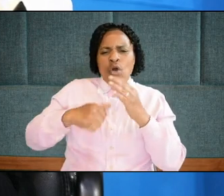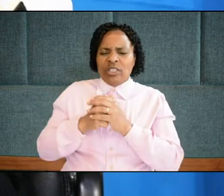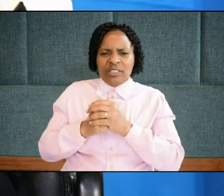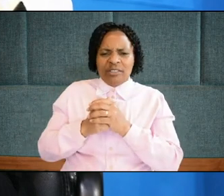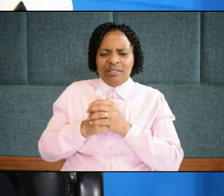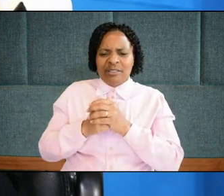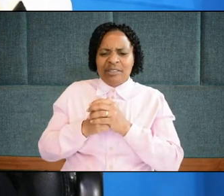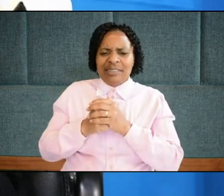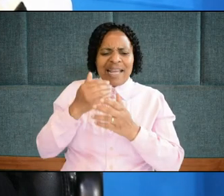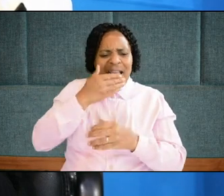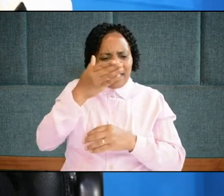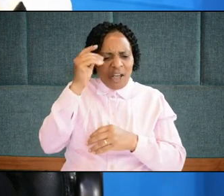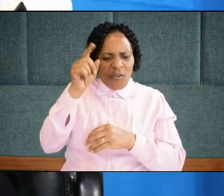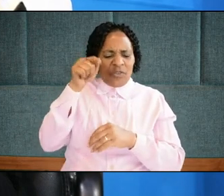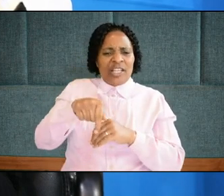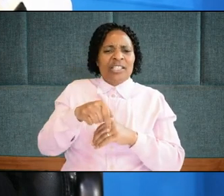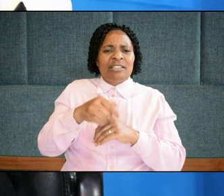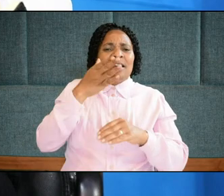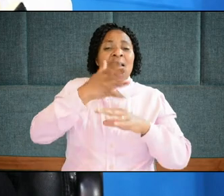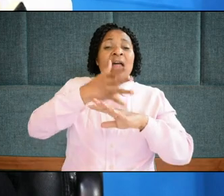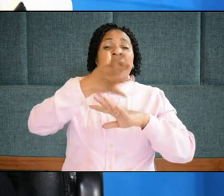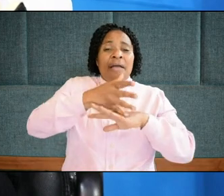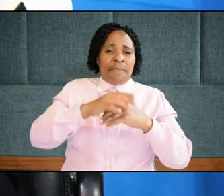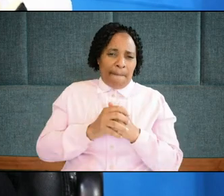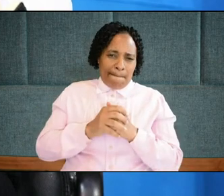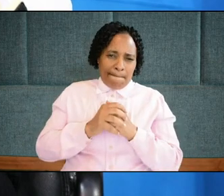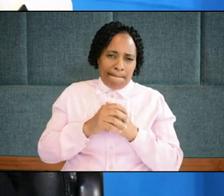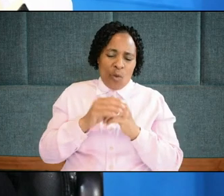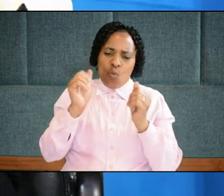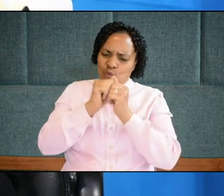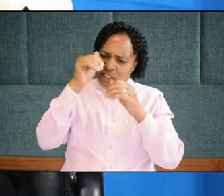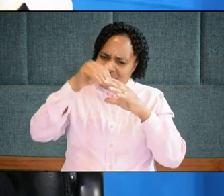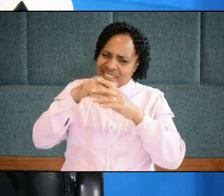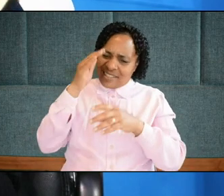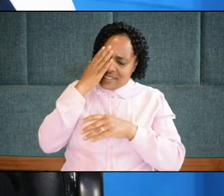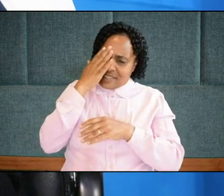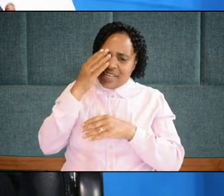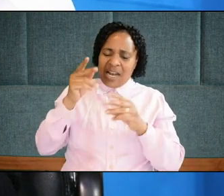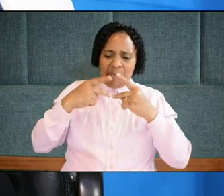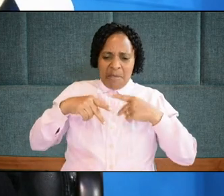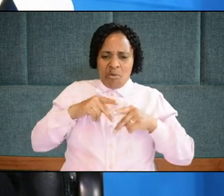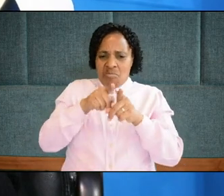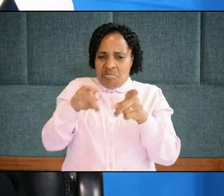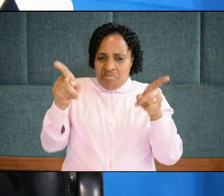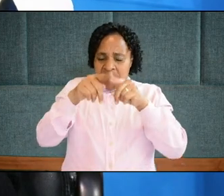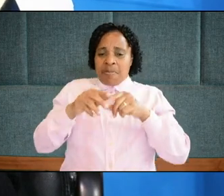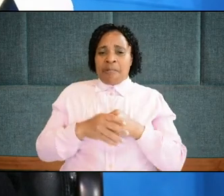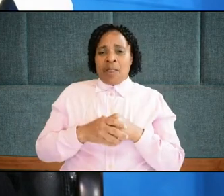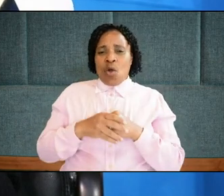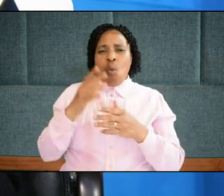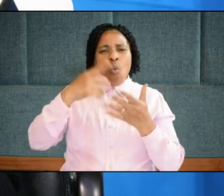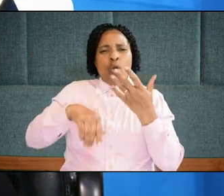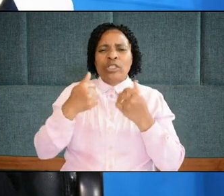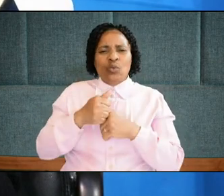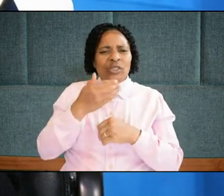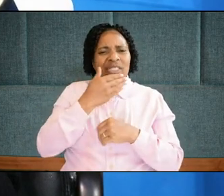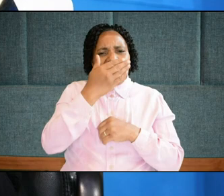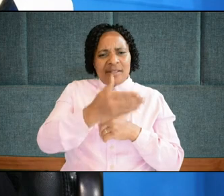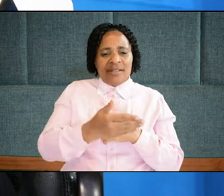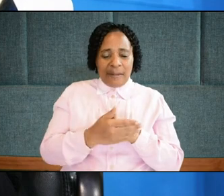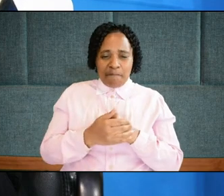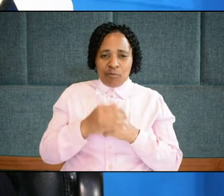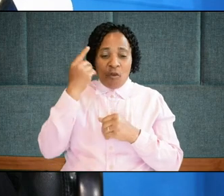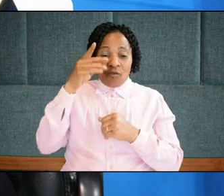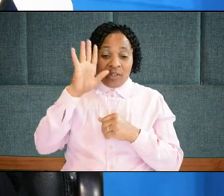result of deception, at least the immediate result within the Israelite camp? And Ruth, I want to bring you in here. What were the results